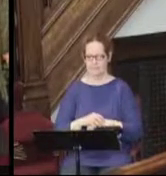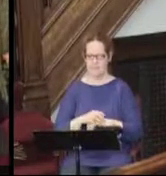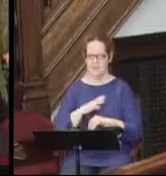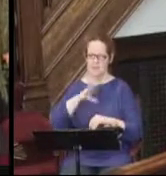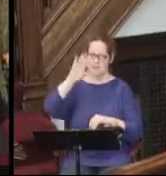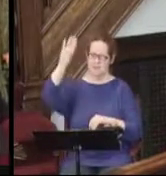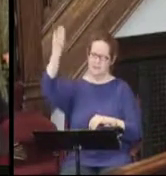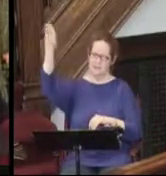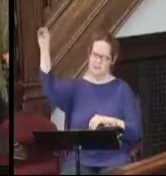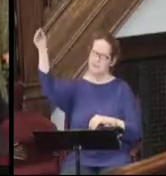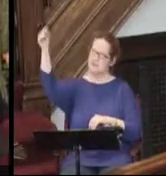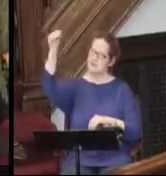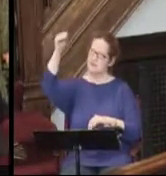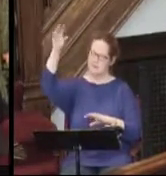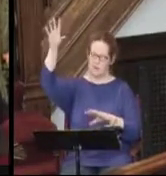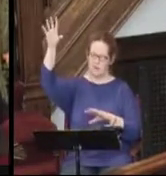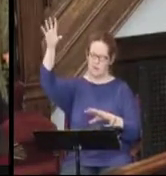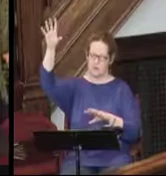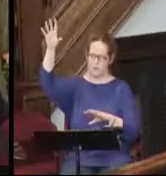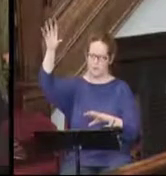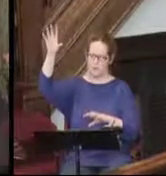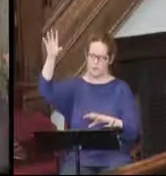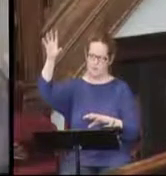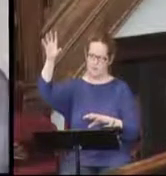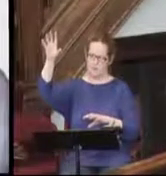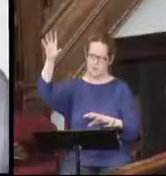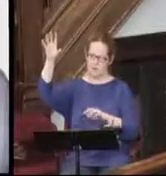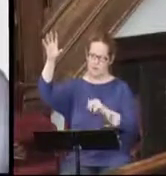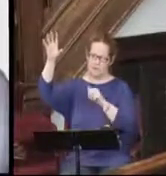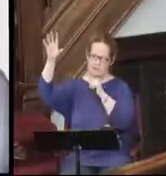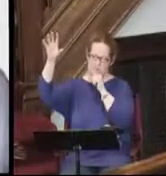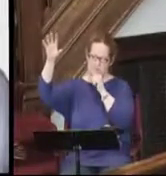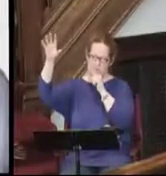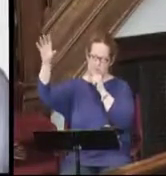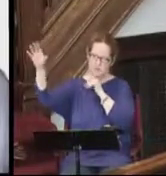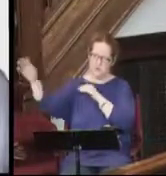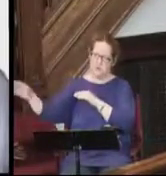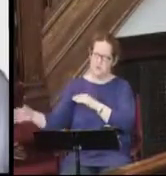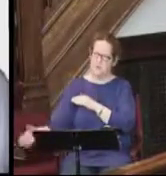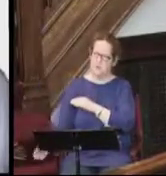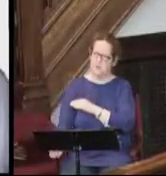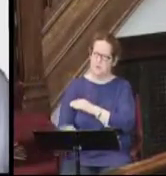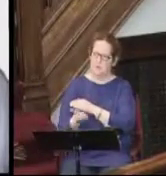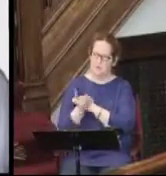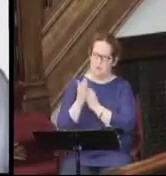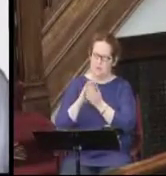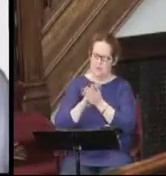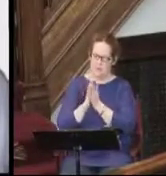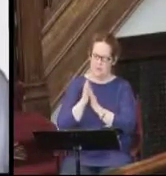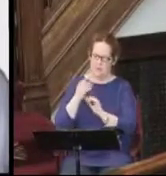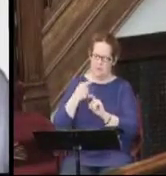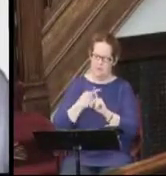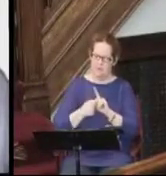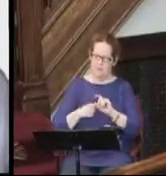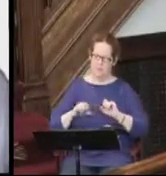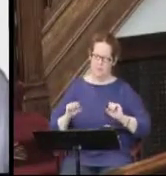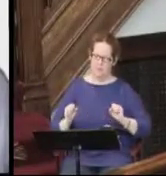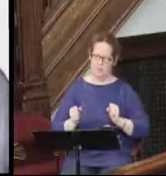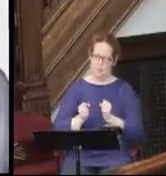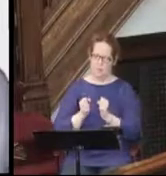The sun grew dark with mystery, the morn